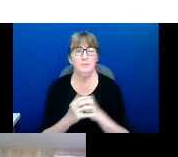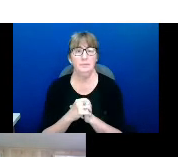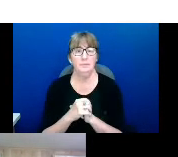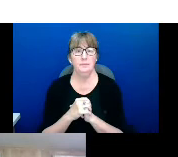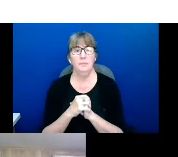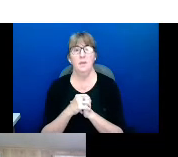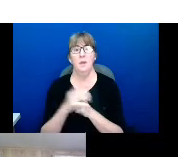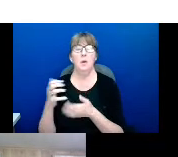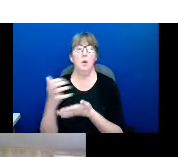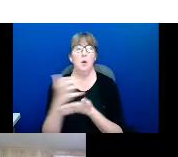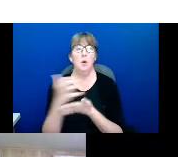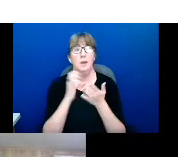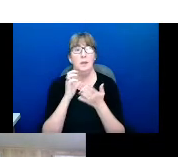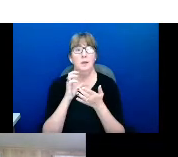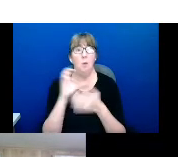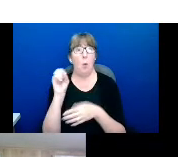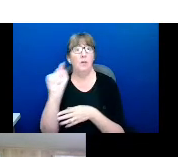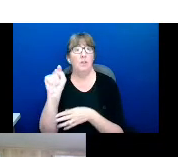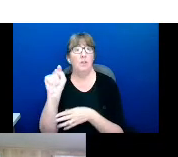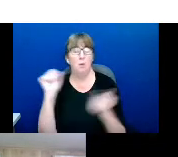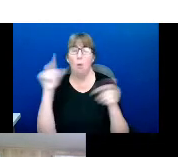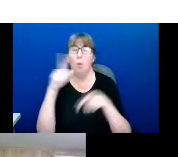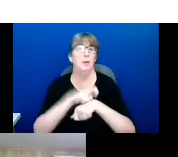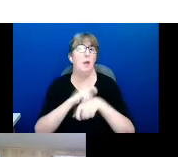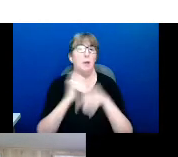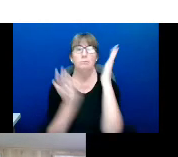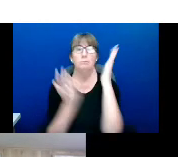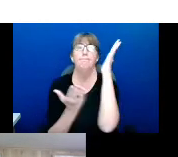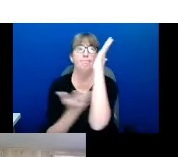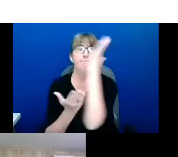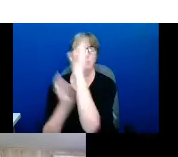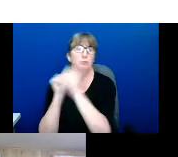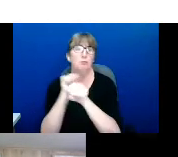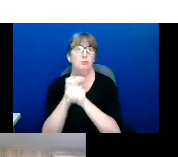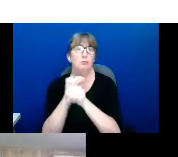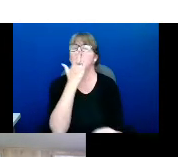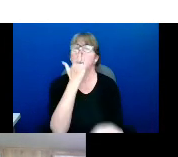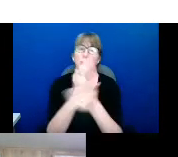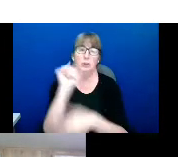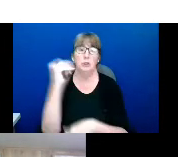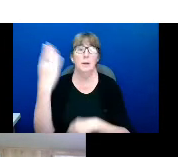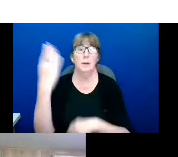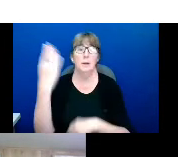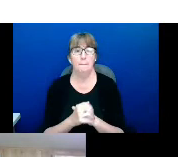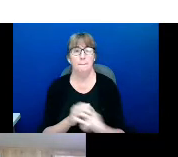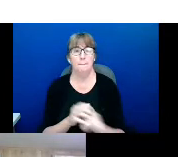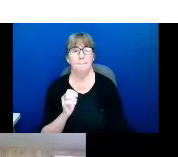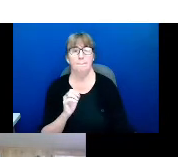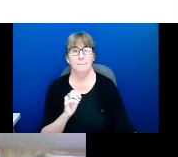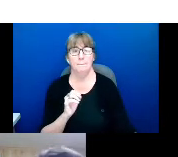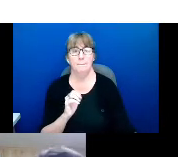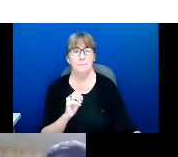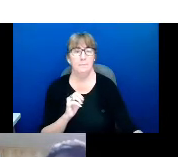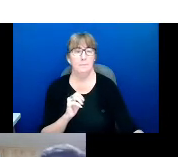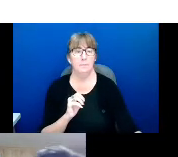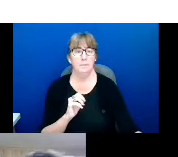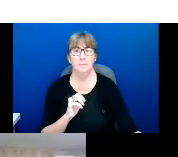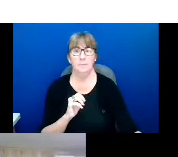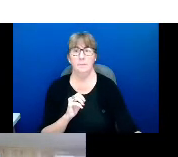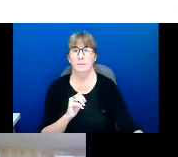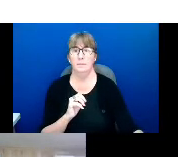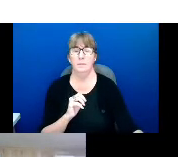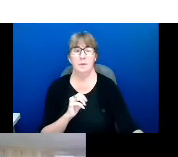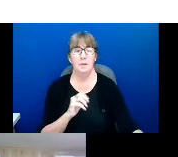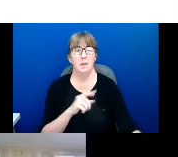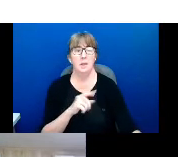overtime, pretty much all the time. So he has a really good living for himself. So if you want to know the power of what these programs can do, this